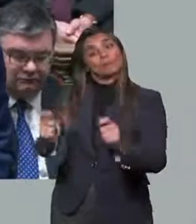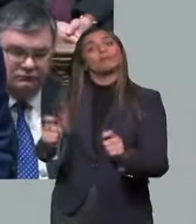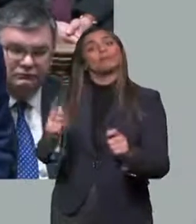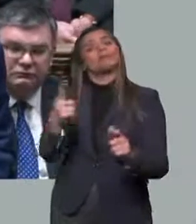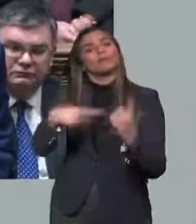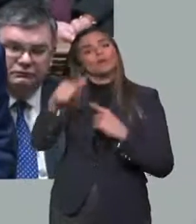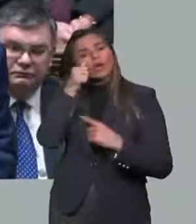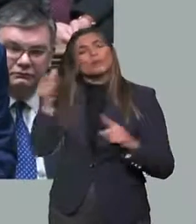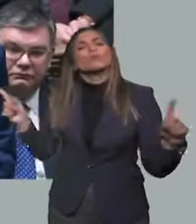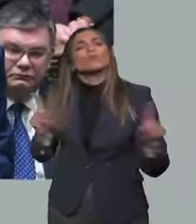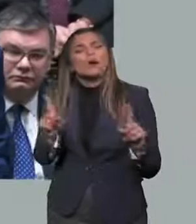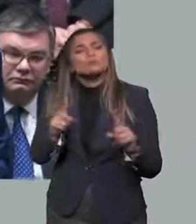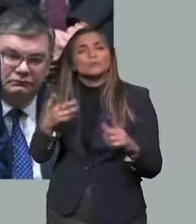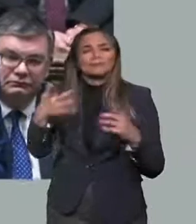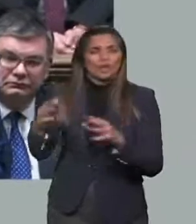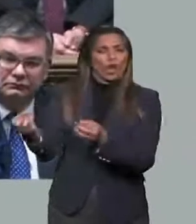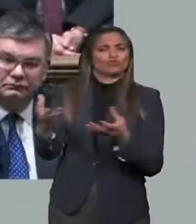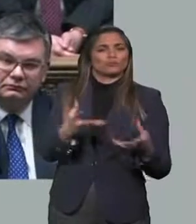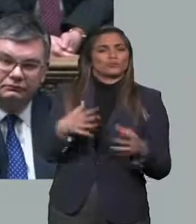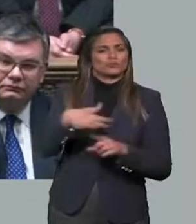society. And I